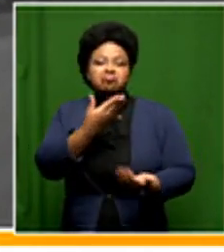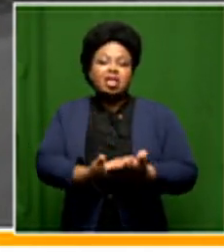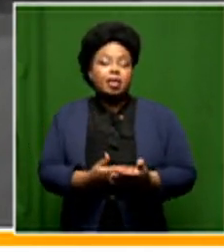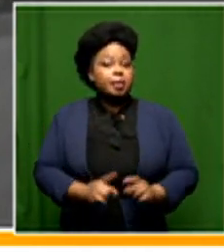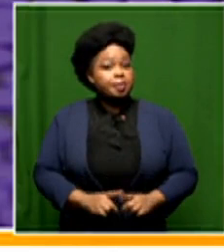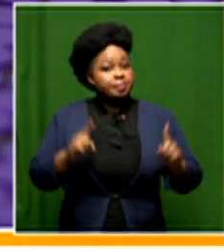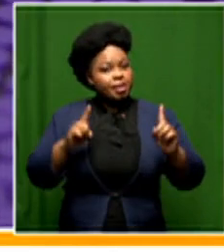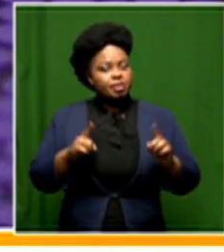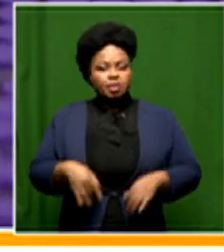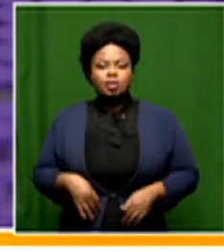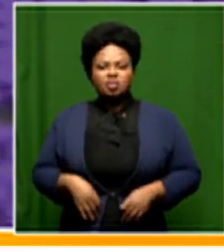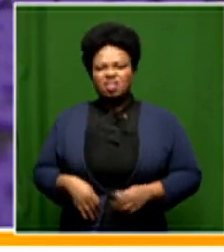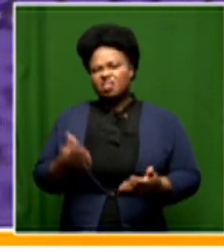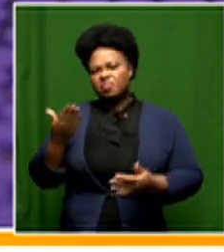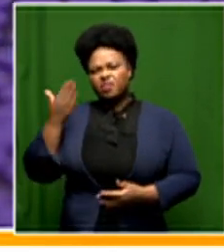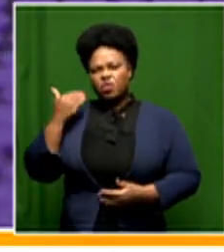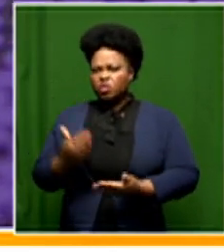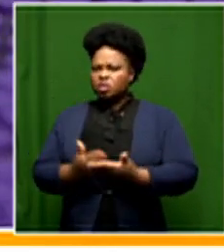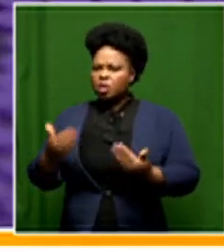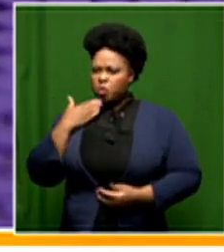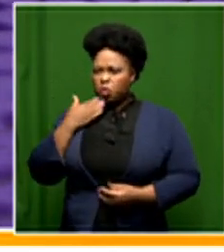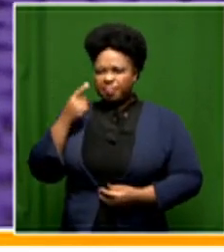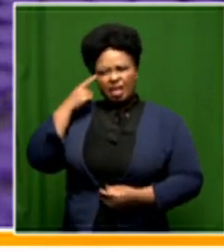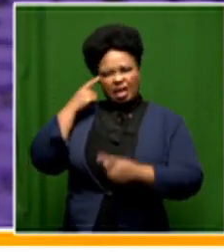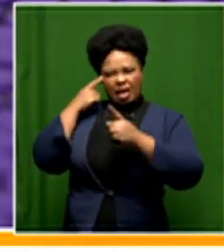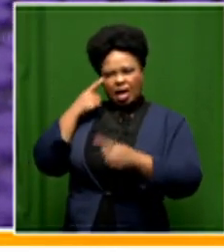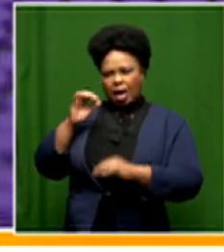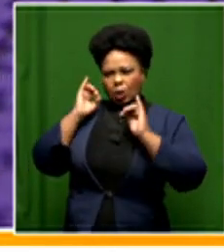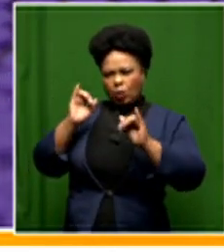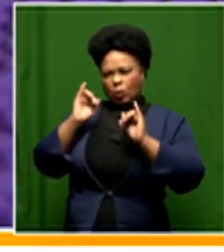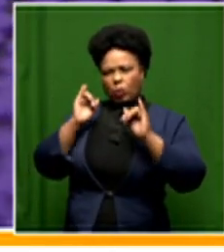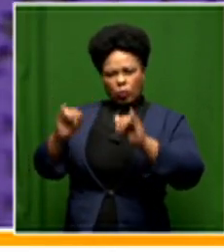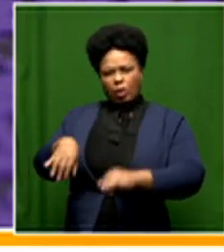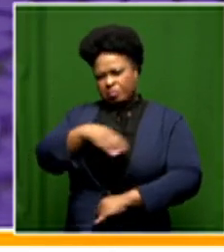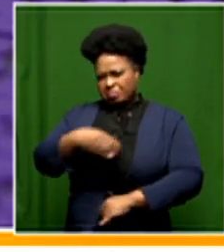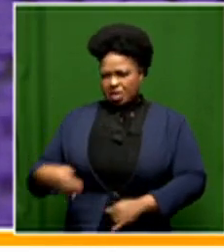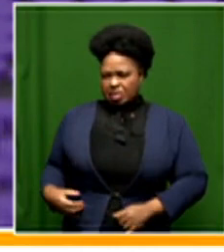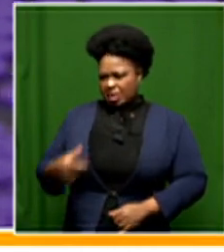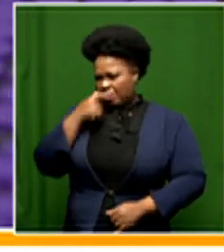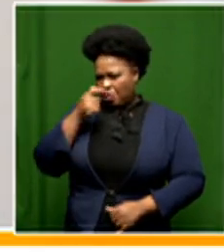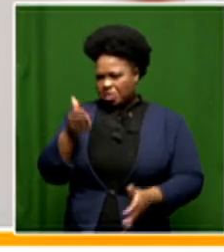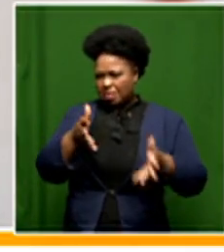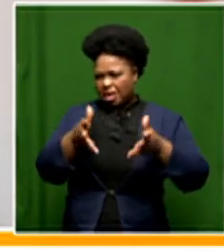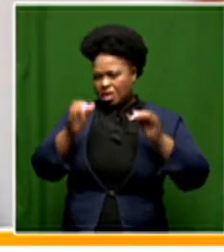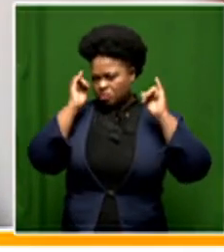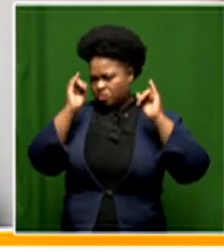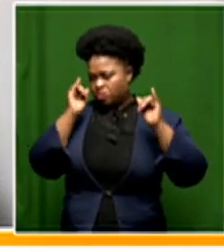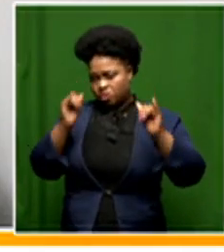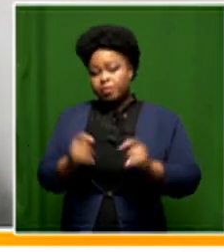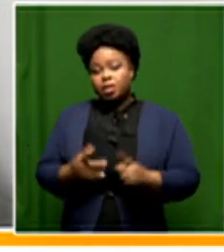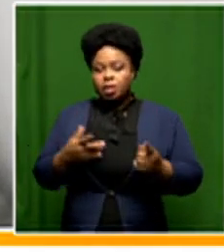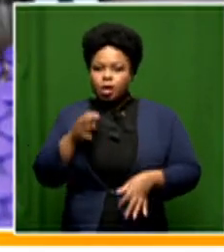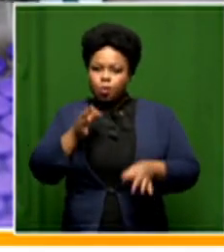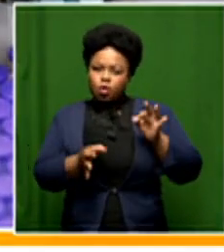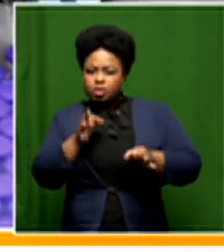But this was much, much lower for those who thought he was doing a bad job. So it does really illustrate that what our